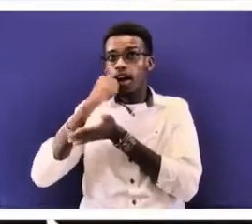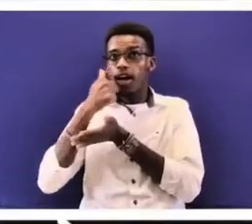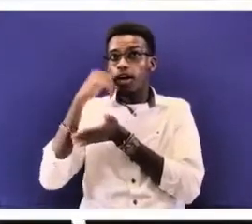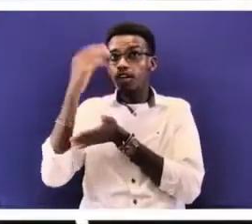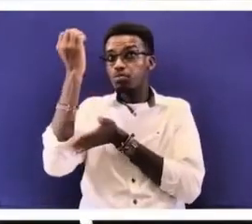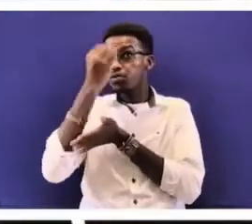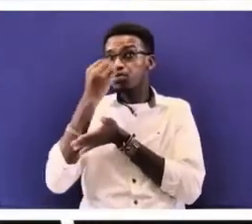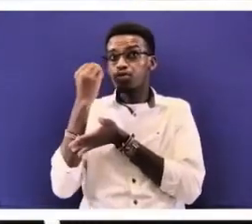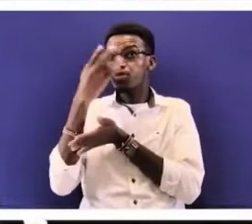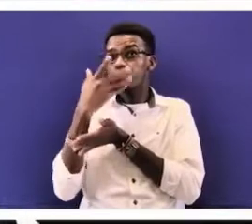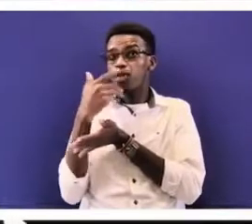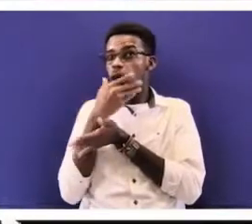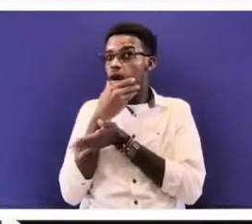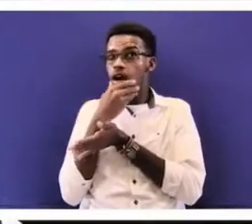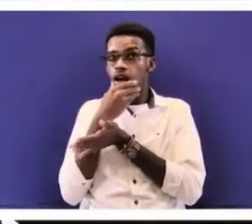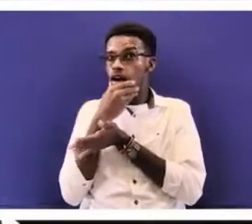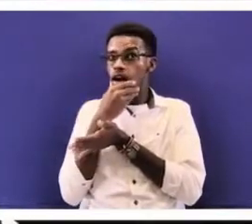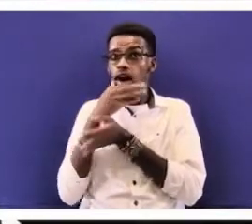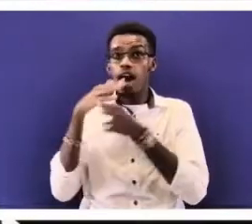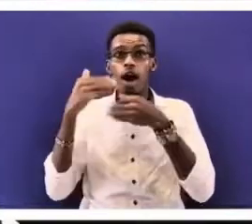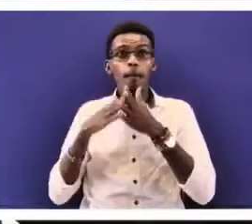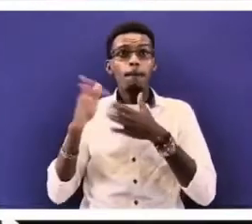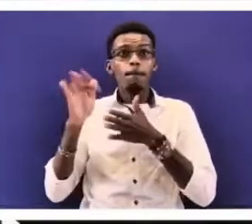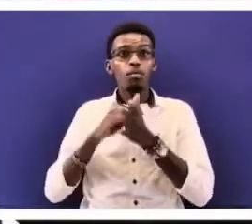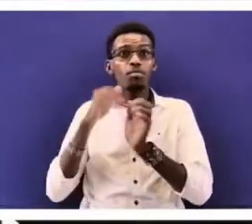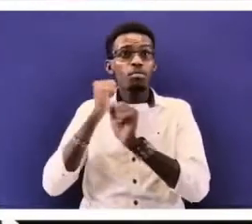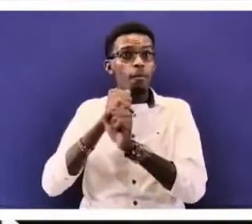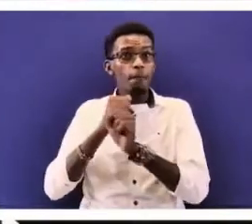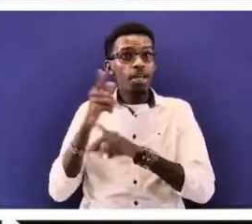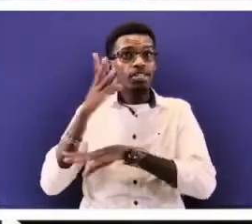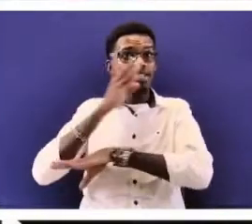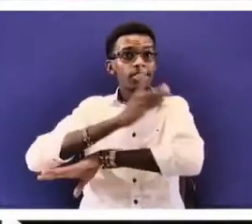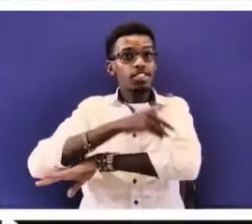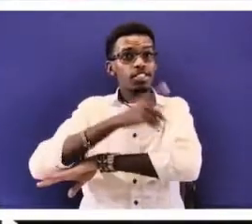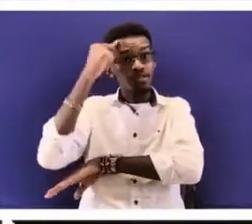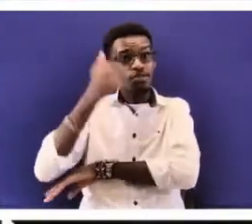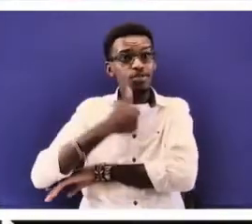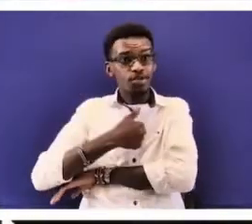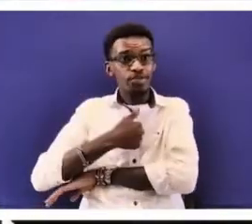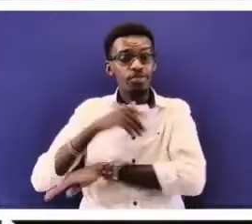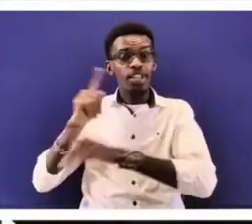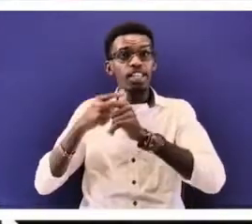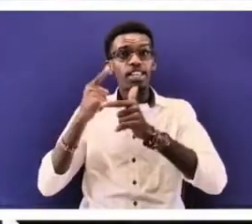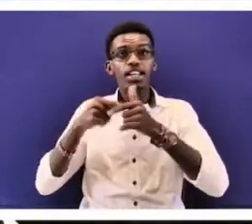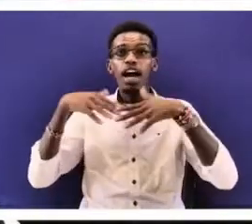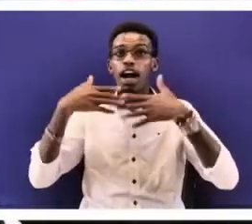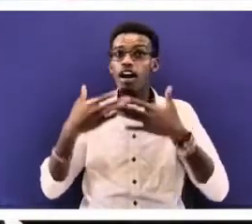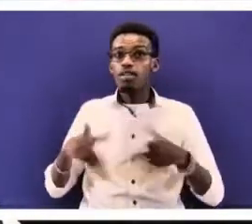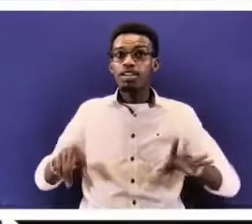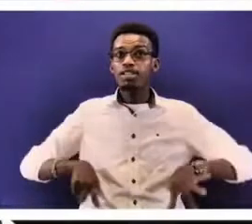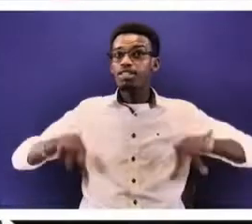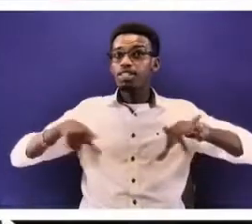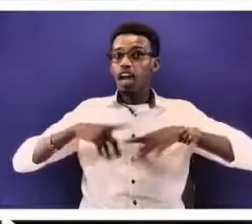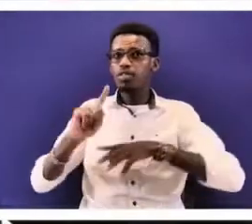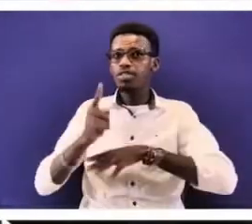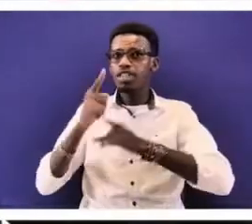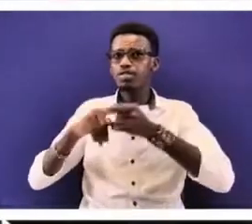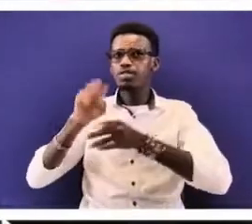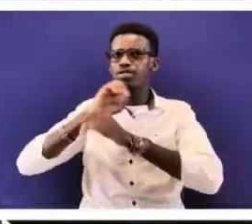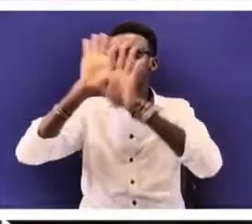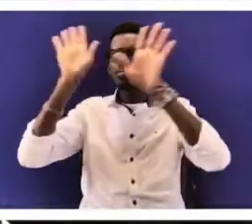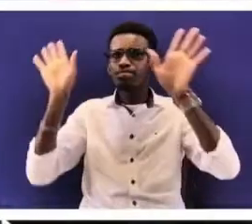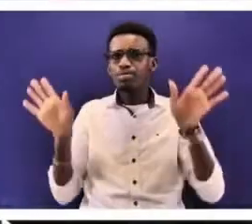from your loved one who told you how much you make their day and how much you're like the stars in the